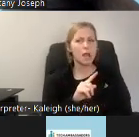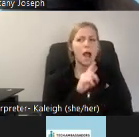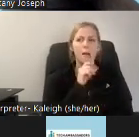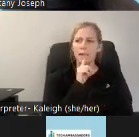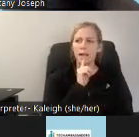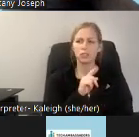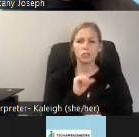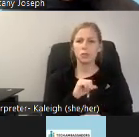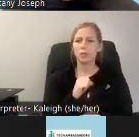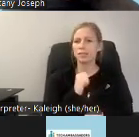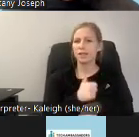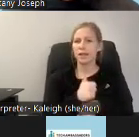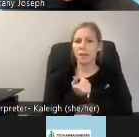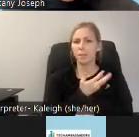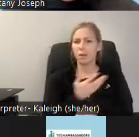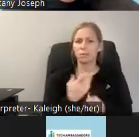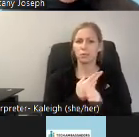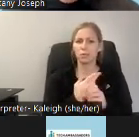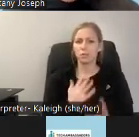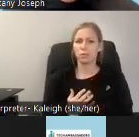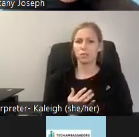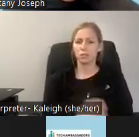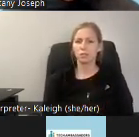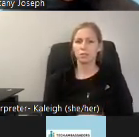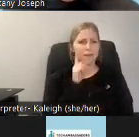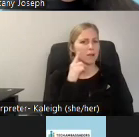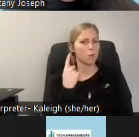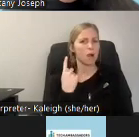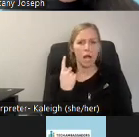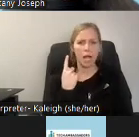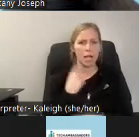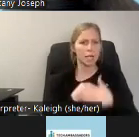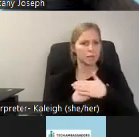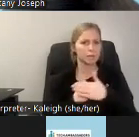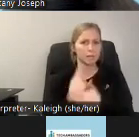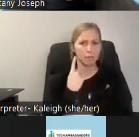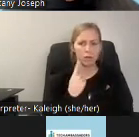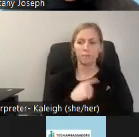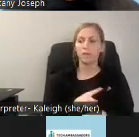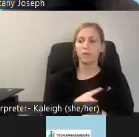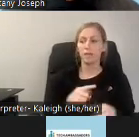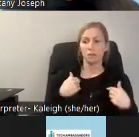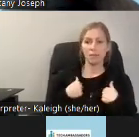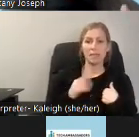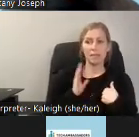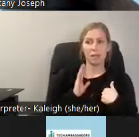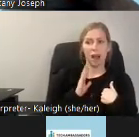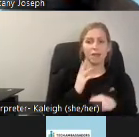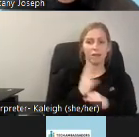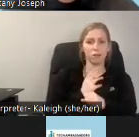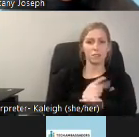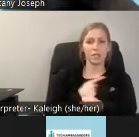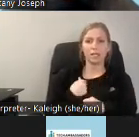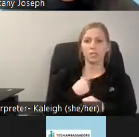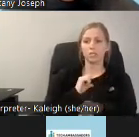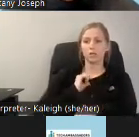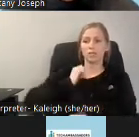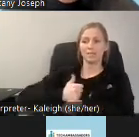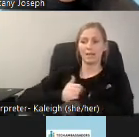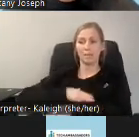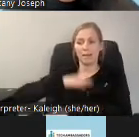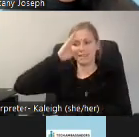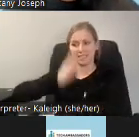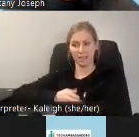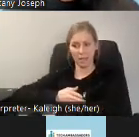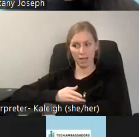multiple users. When I have had to use this, I had to set my son up